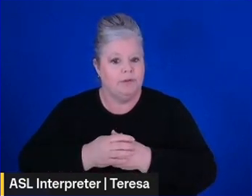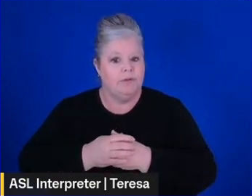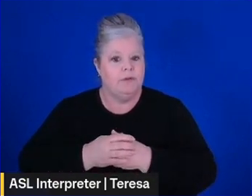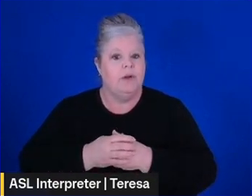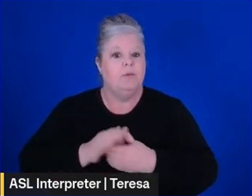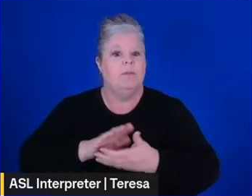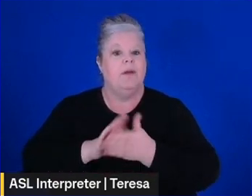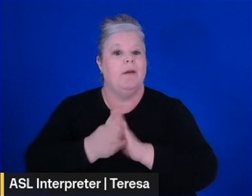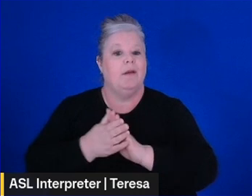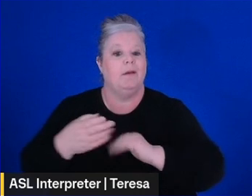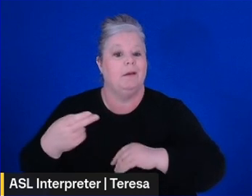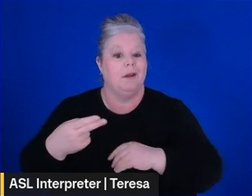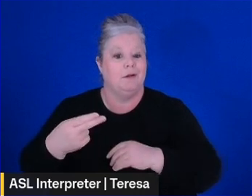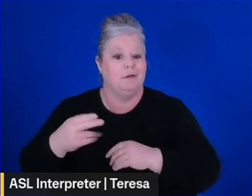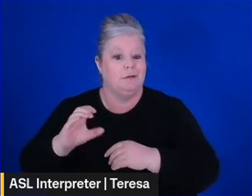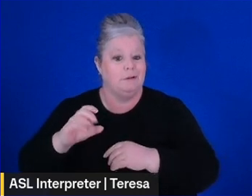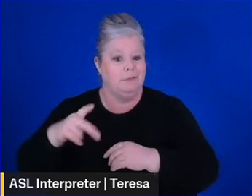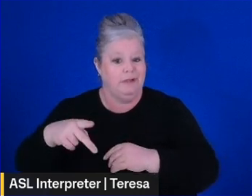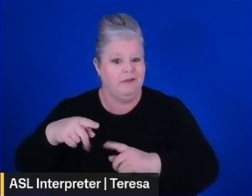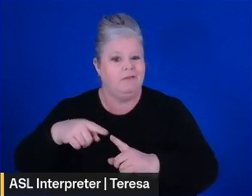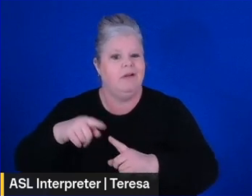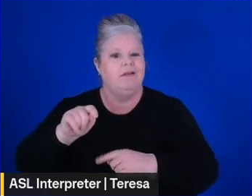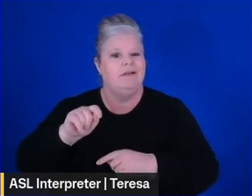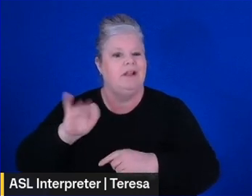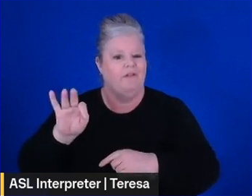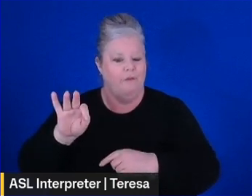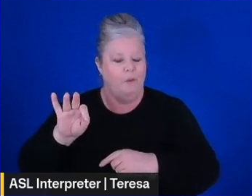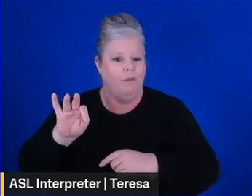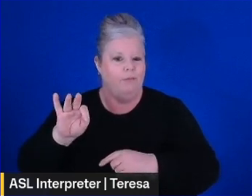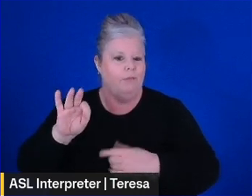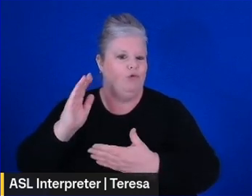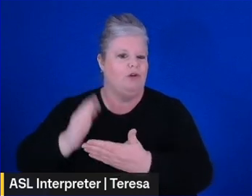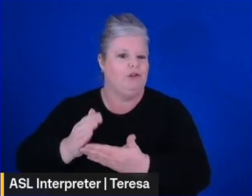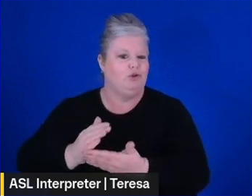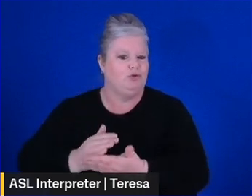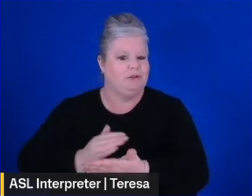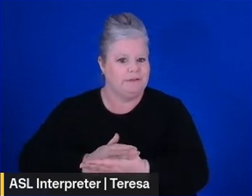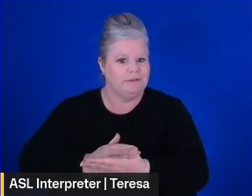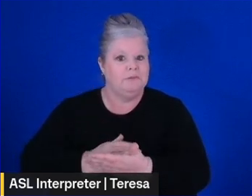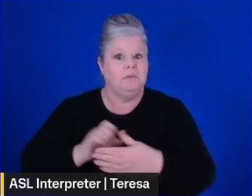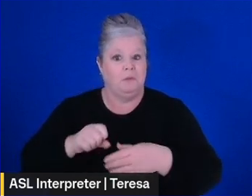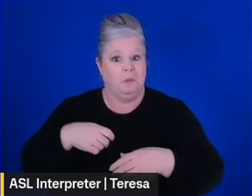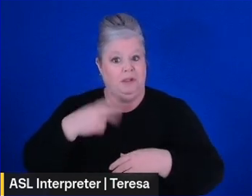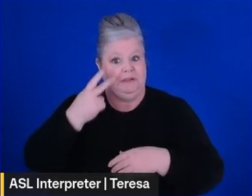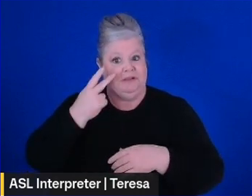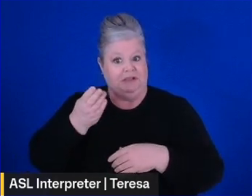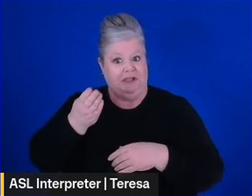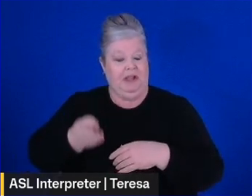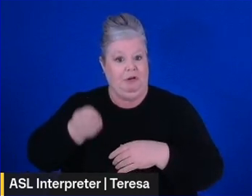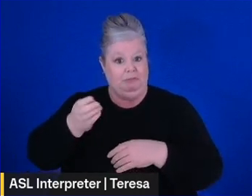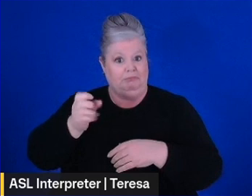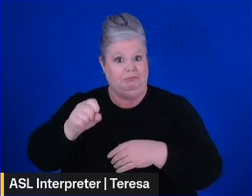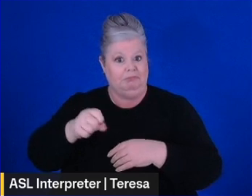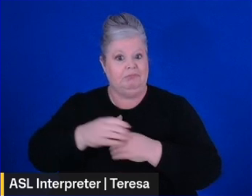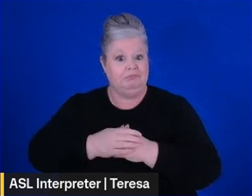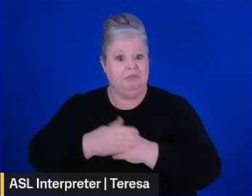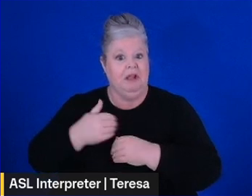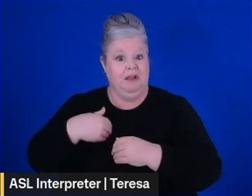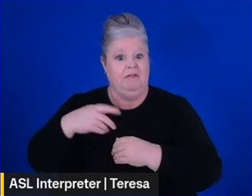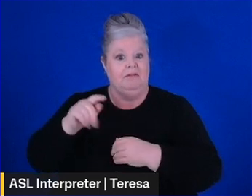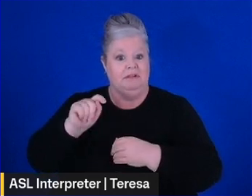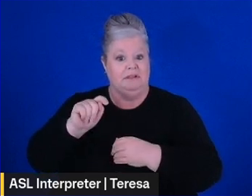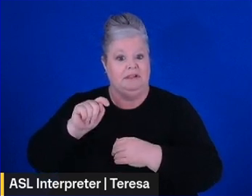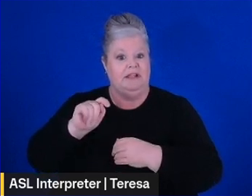HashiCorp Terraform registry. So it is what we can see here. So we have our Terraform module, and we